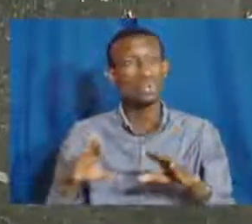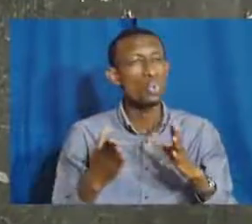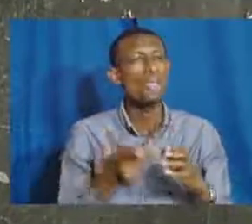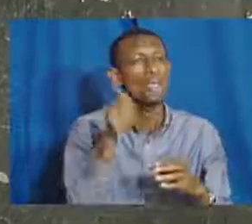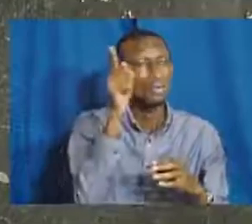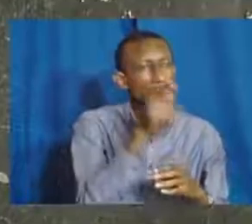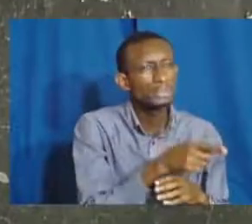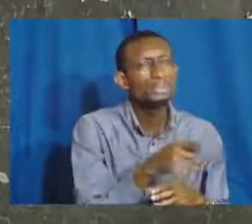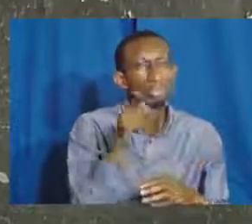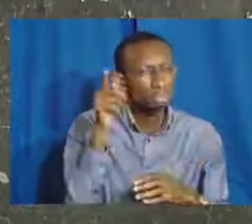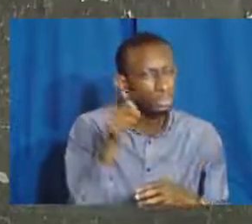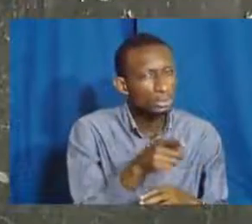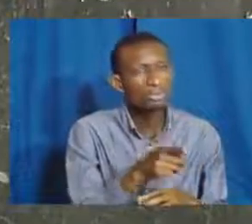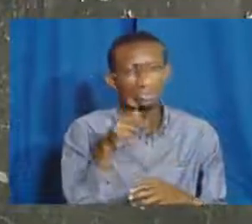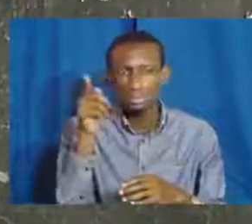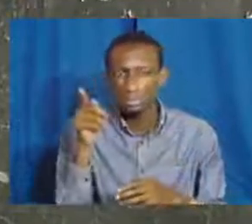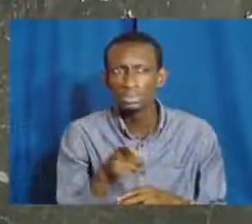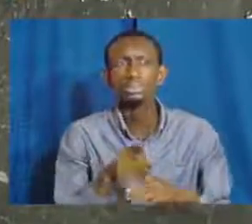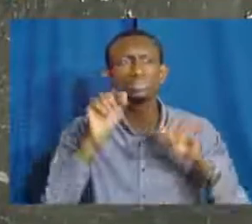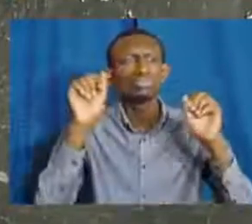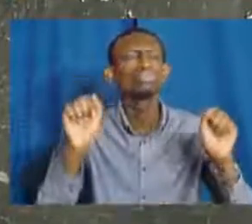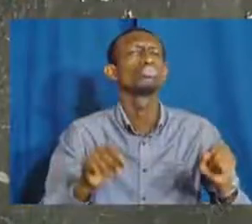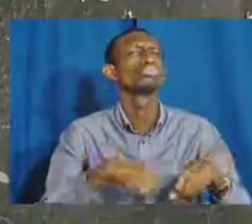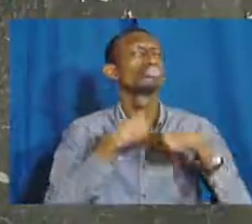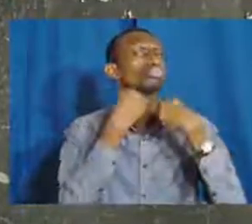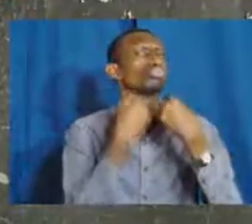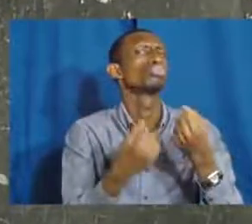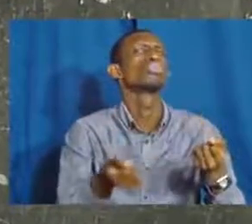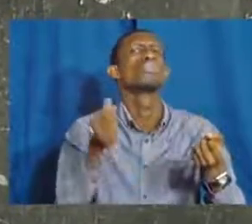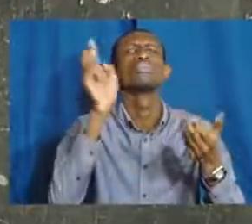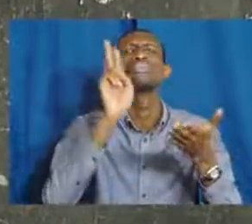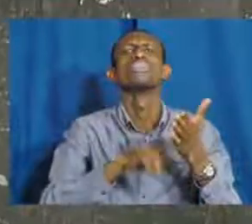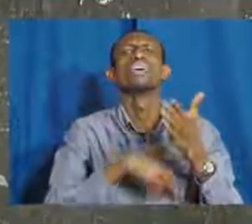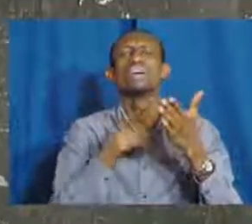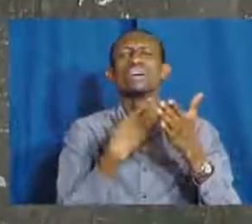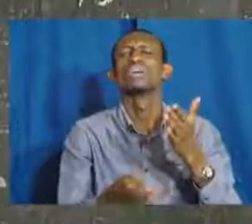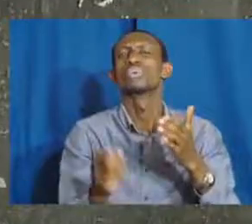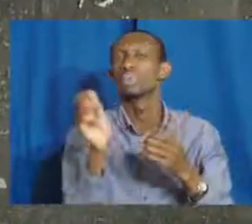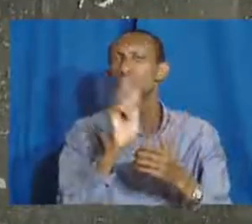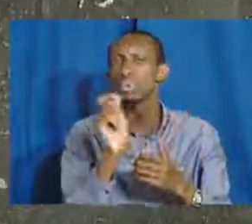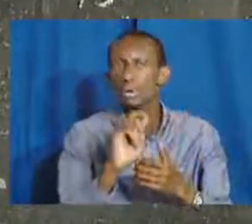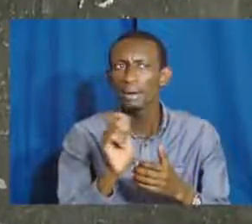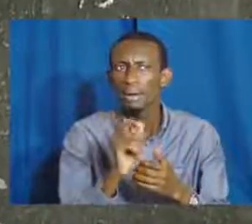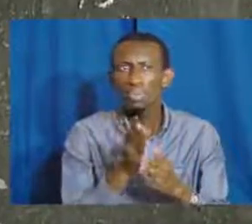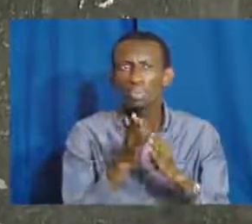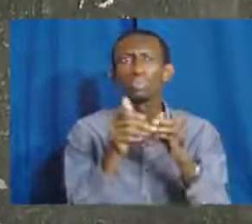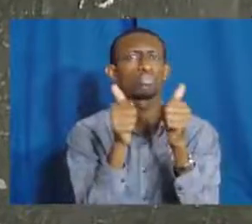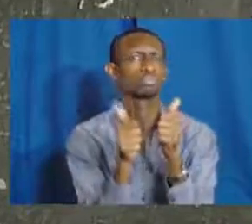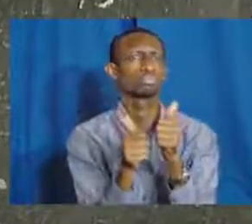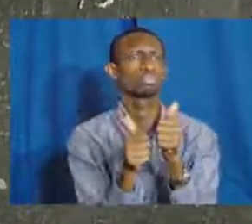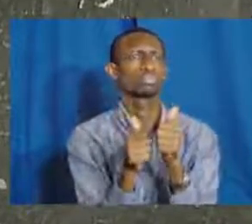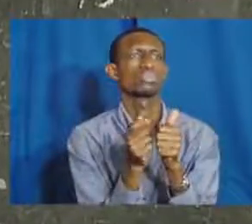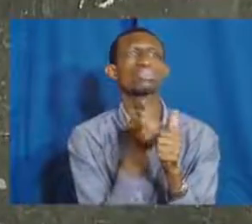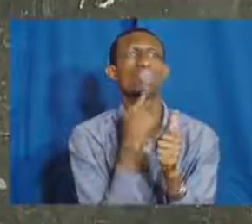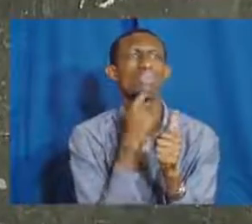will never at one time fail to write the electronic configuration correctly. So you have